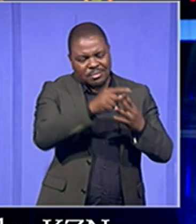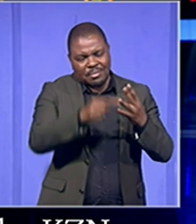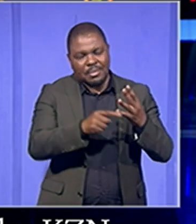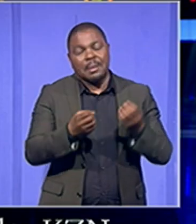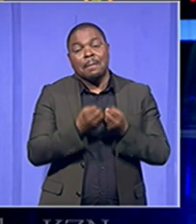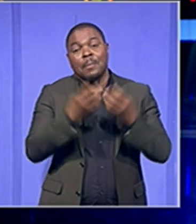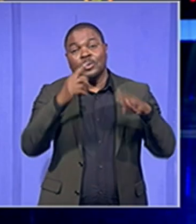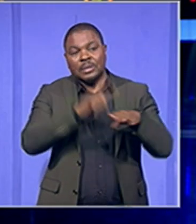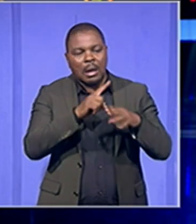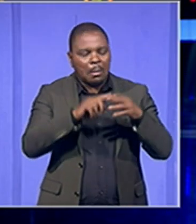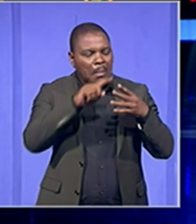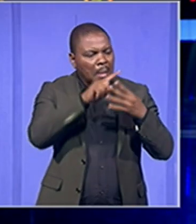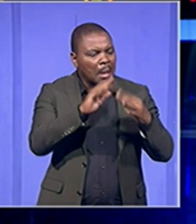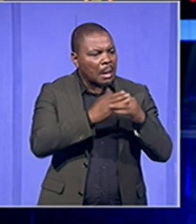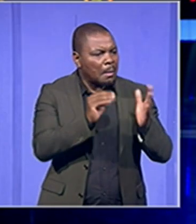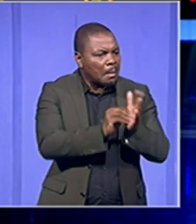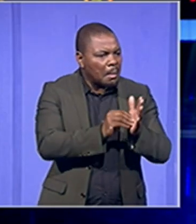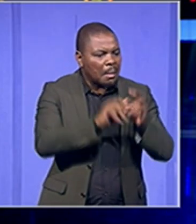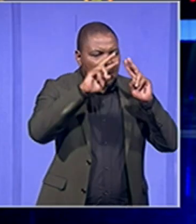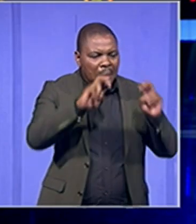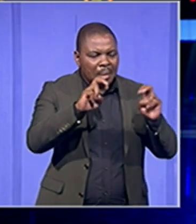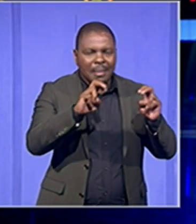hangata di kwalwa di sa fumana tharollo.